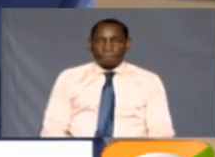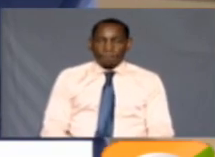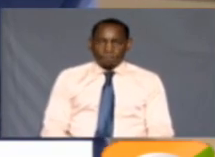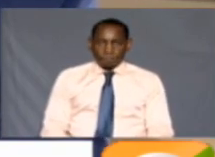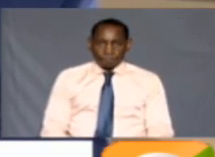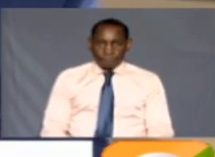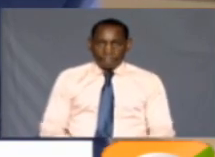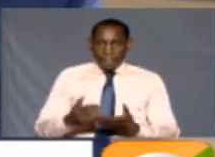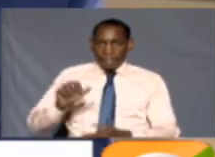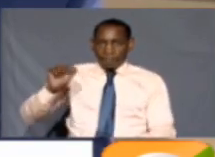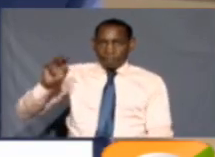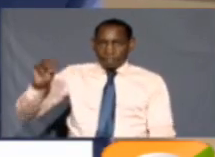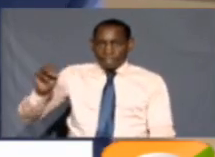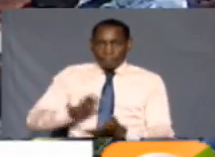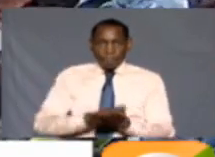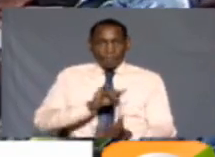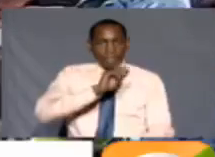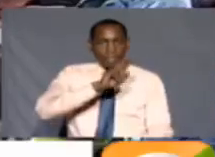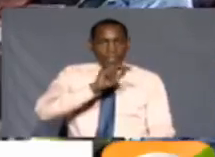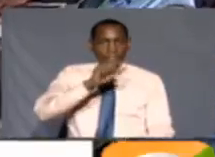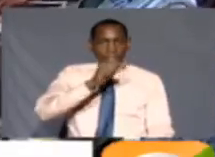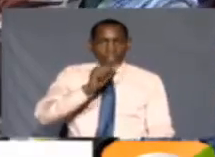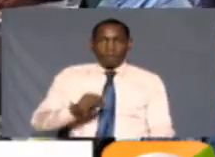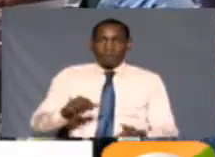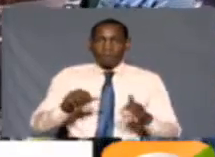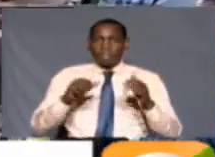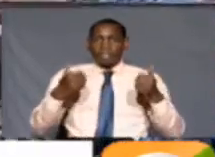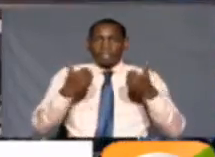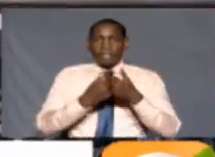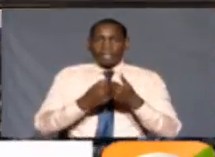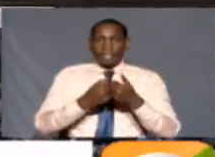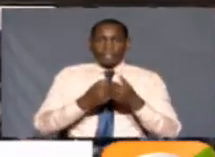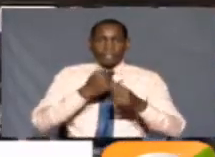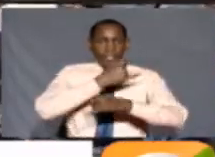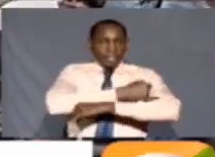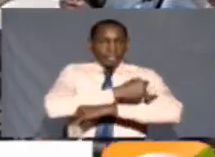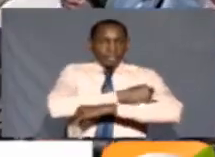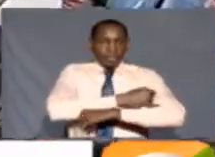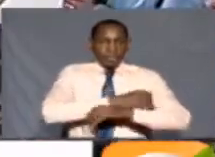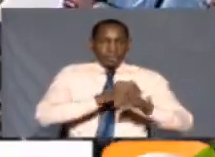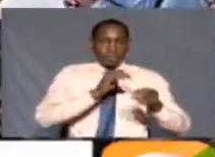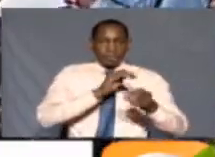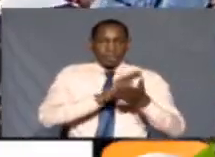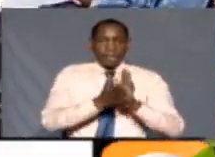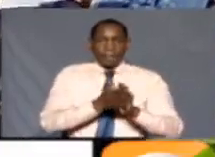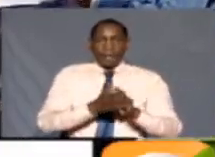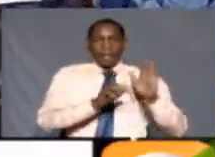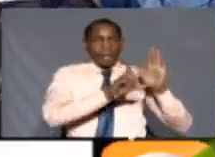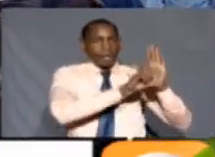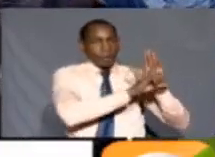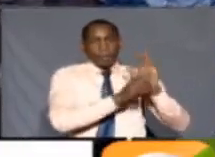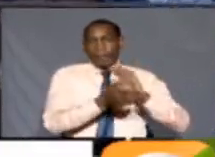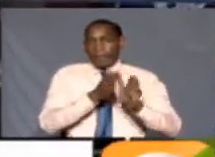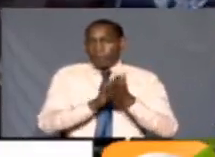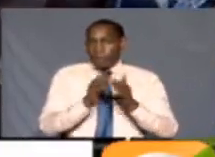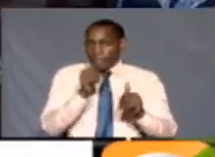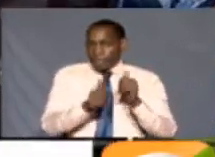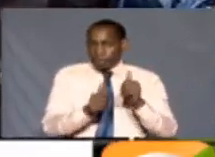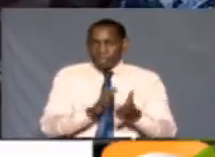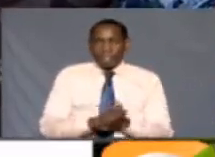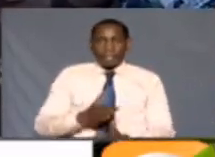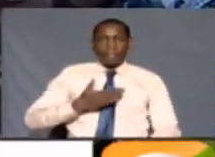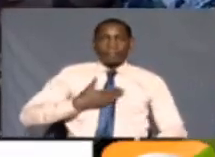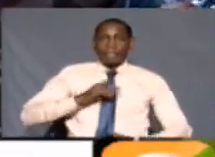briefly on this issue. Is it an issue of institutional breakdown or is it a lack of legislation? Well, I would